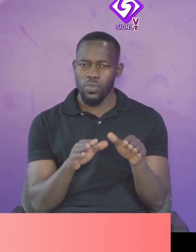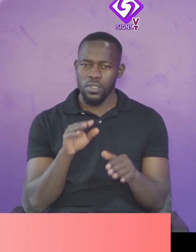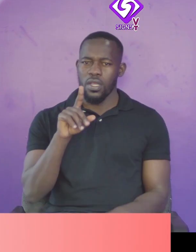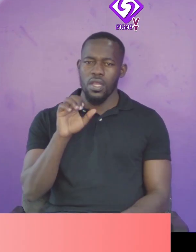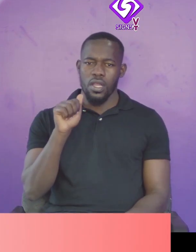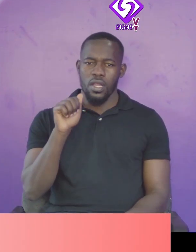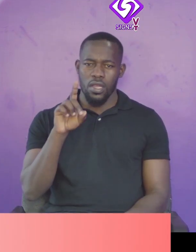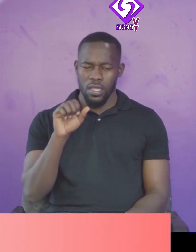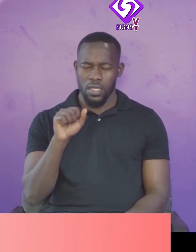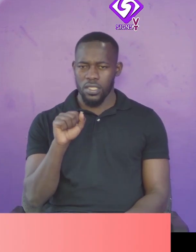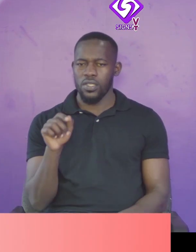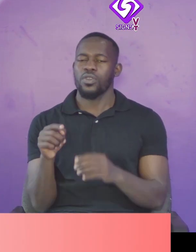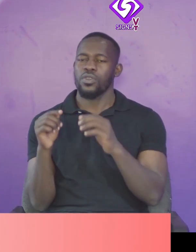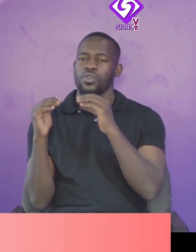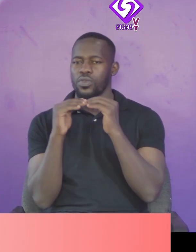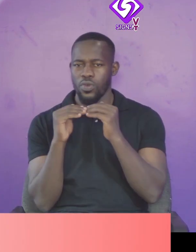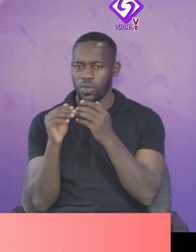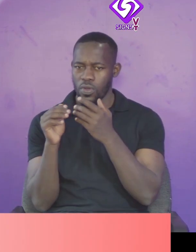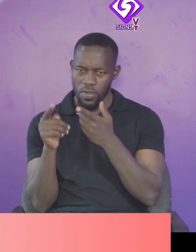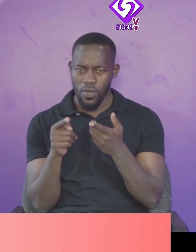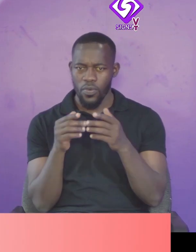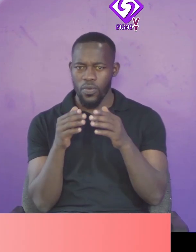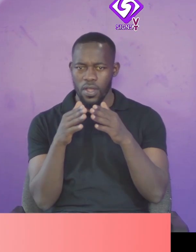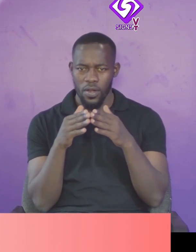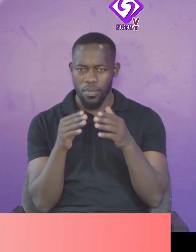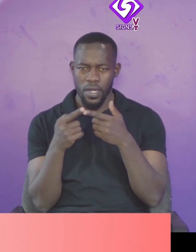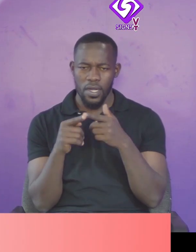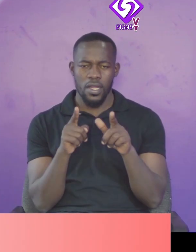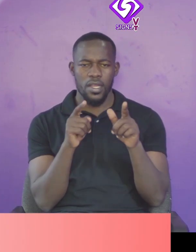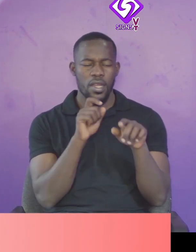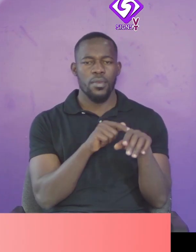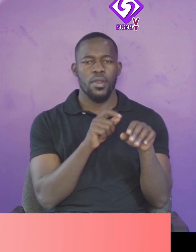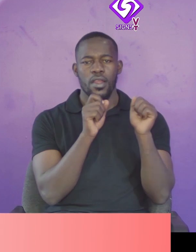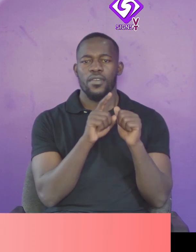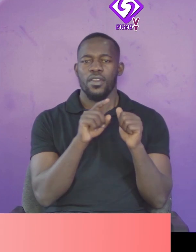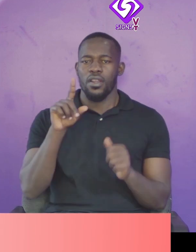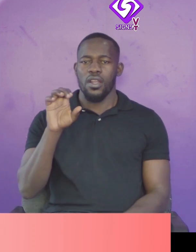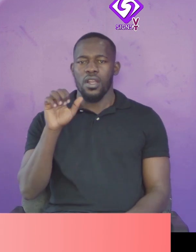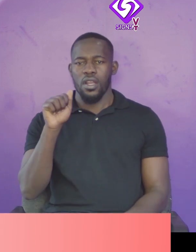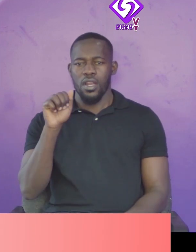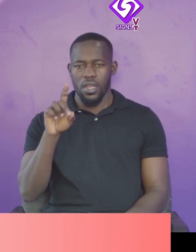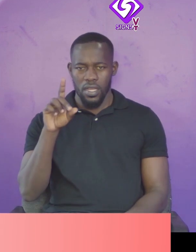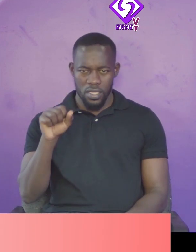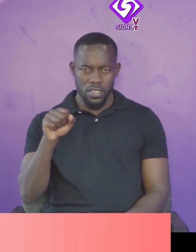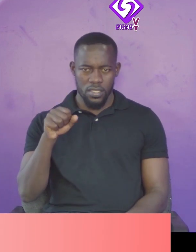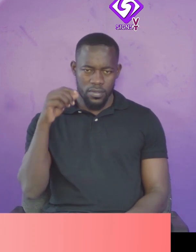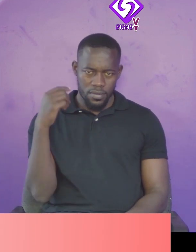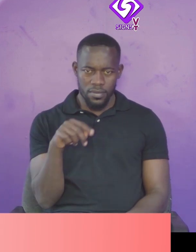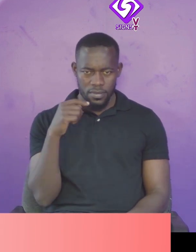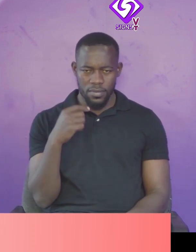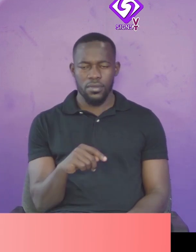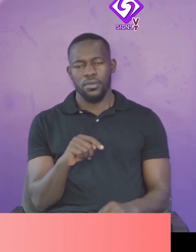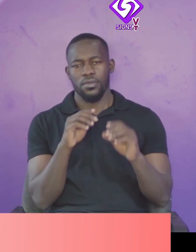Arsenal with 10 men, then you are 11 men, you are beaten by Leeds? Who is Leeds first in the league? It's just a team